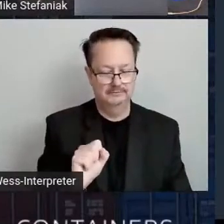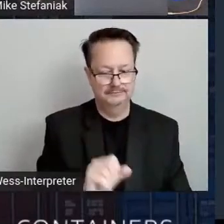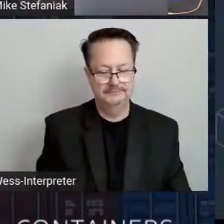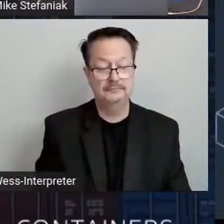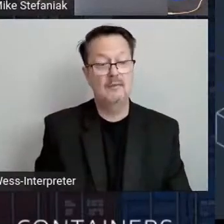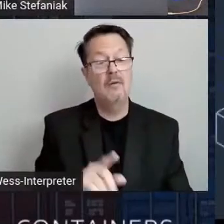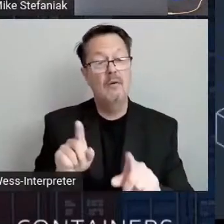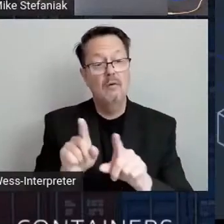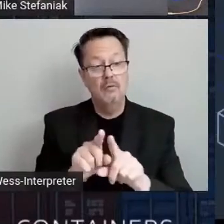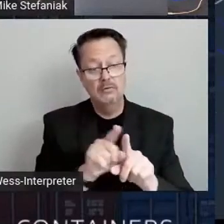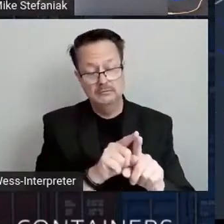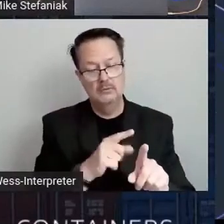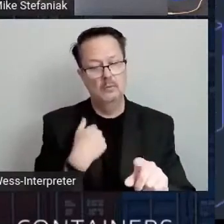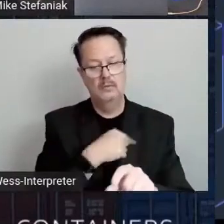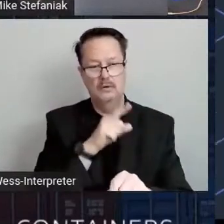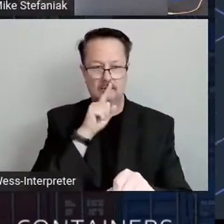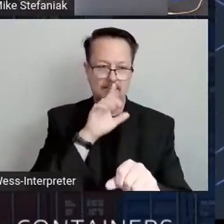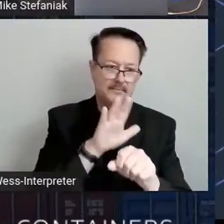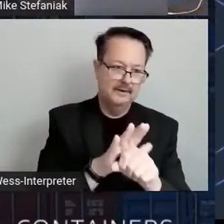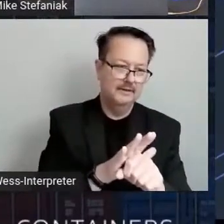We're also committed.